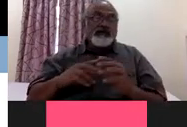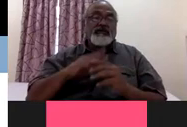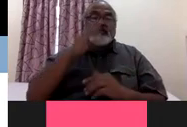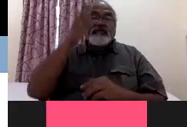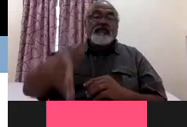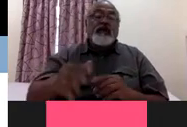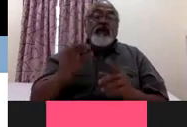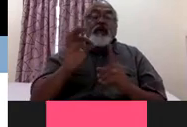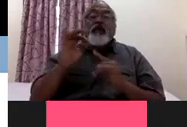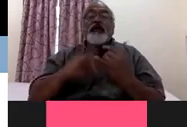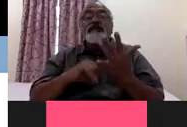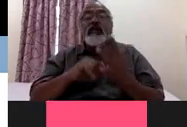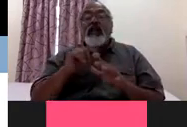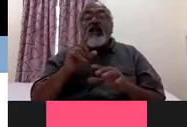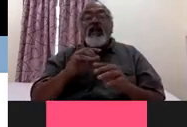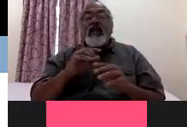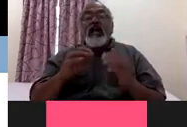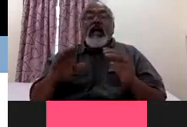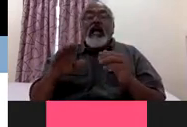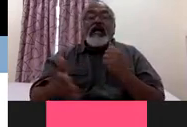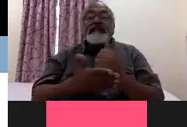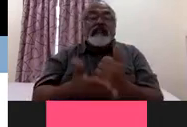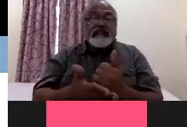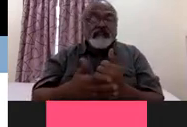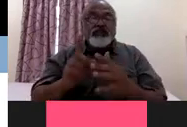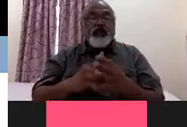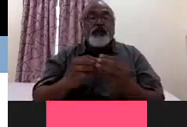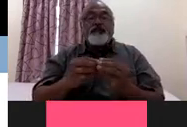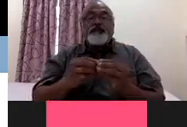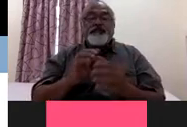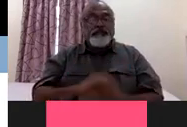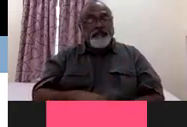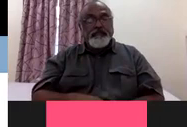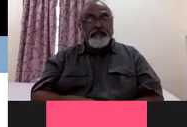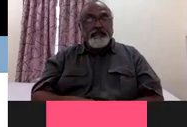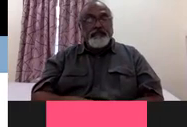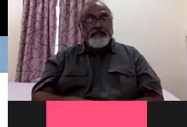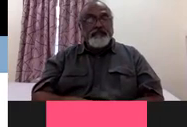postal assistant ka jo job hota hai, uske liye they were conducting test. And I asked that individual,